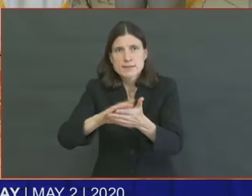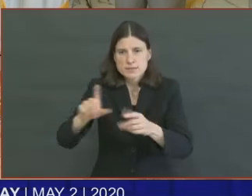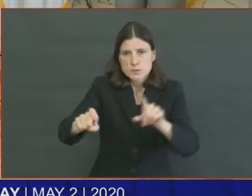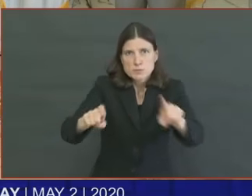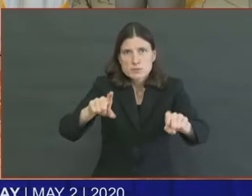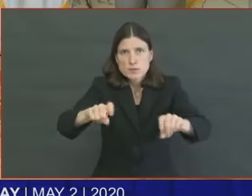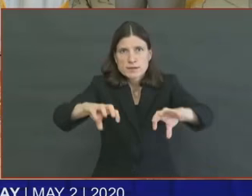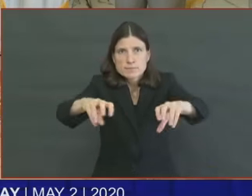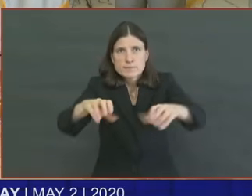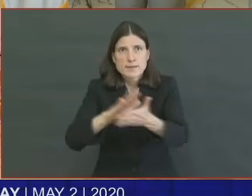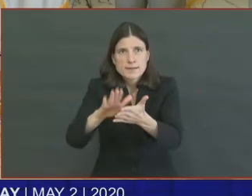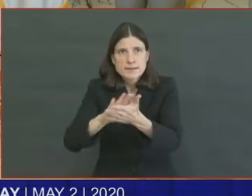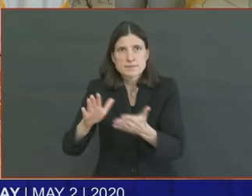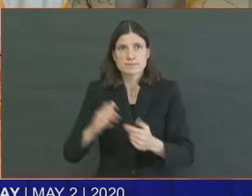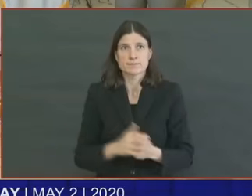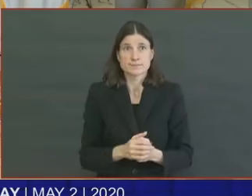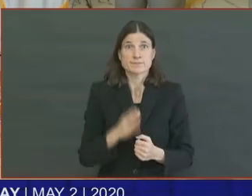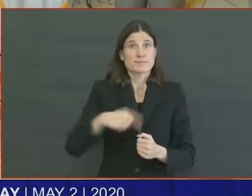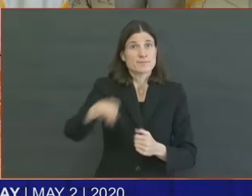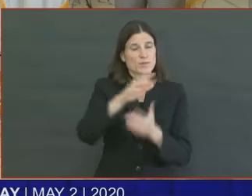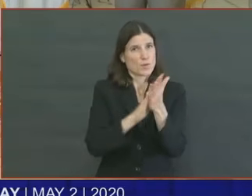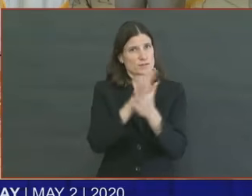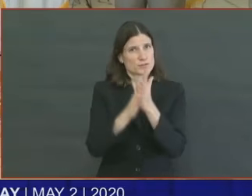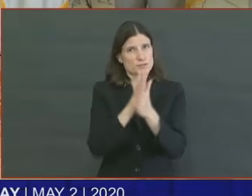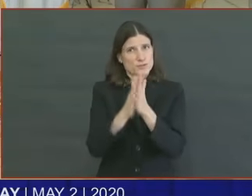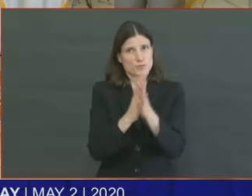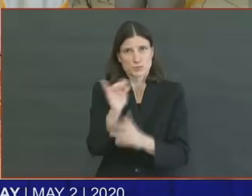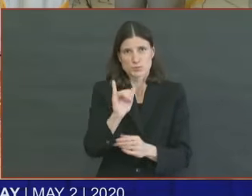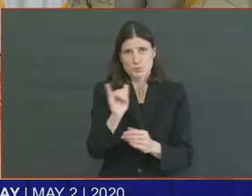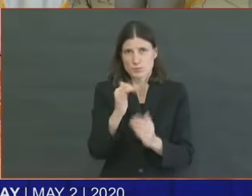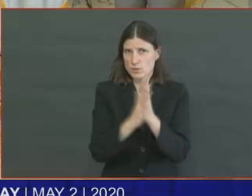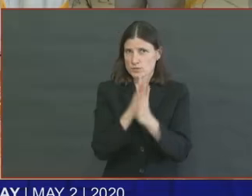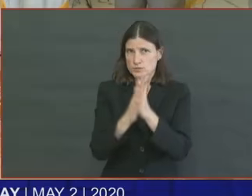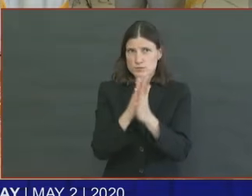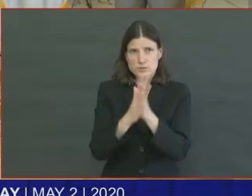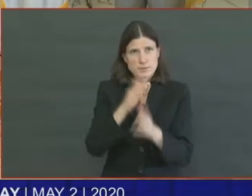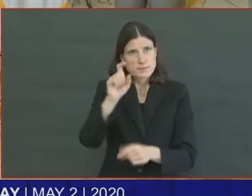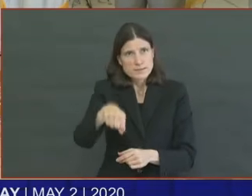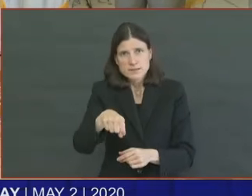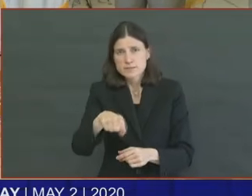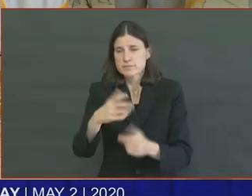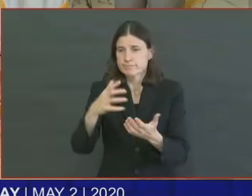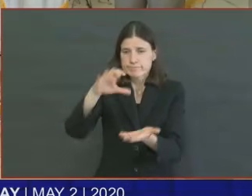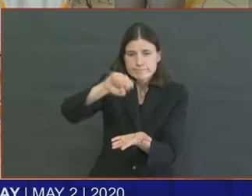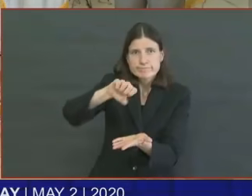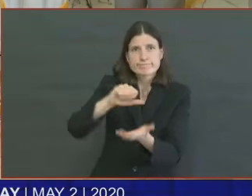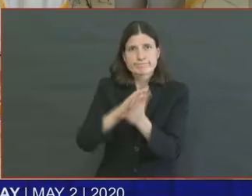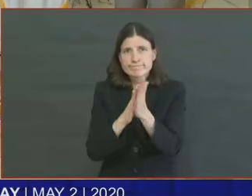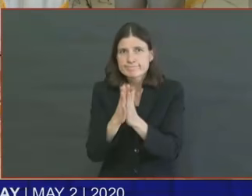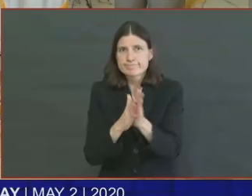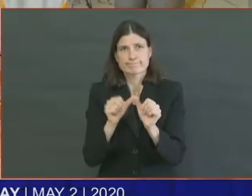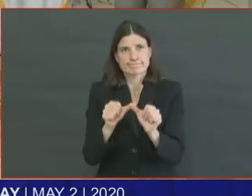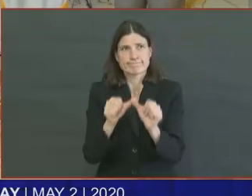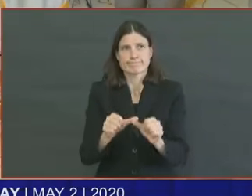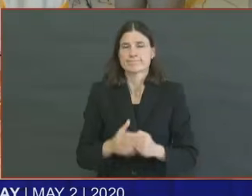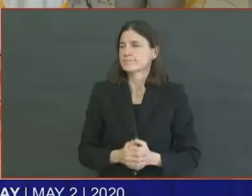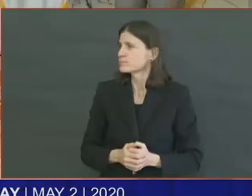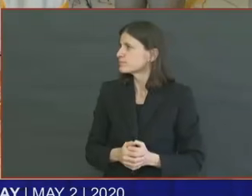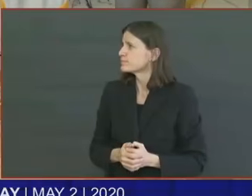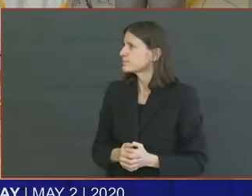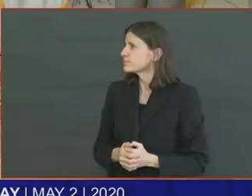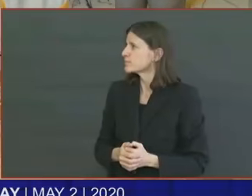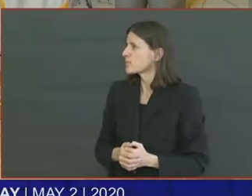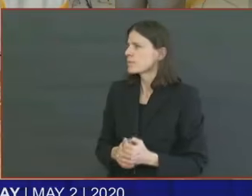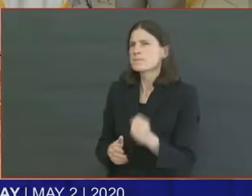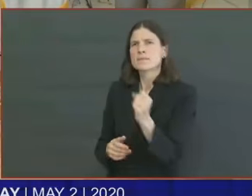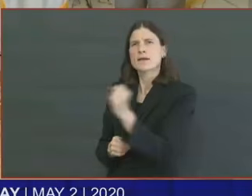to washing your hands and many of the other elements that we discuss. Thank you. Governor Alan